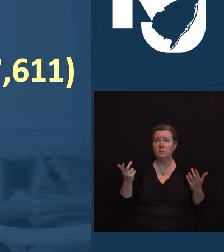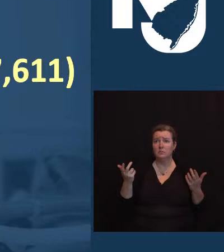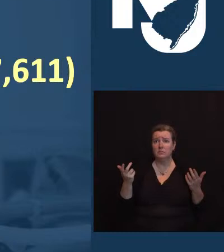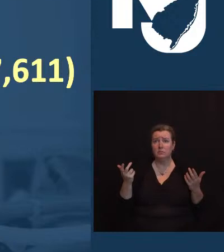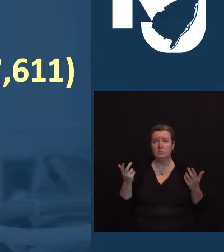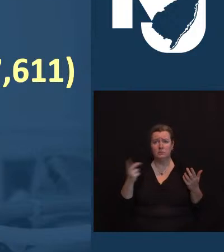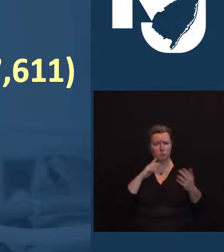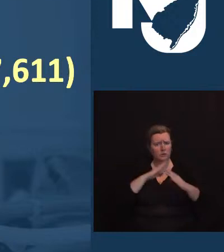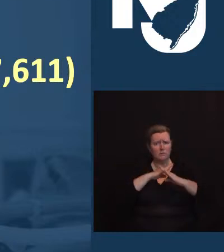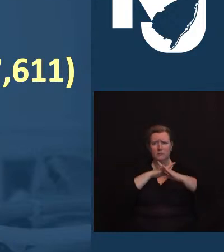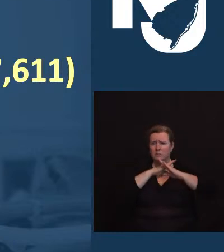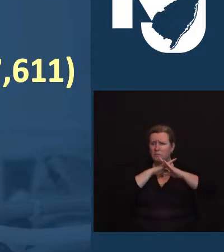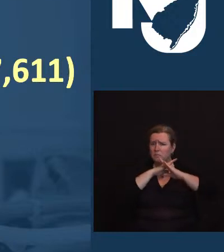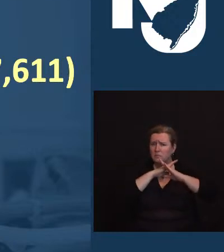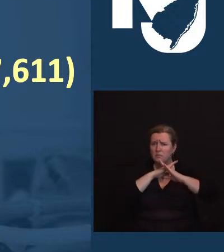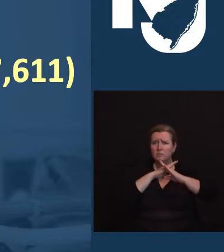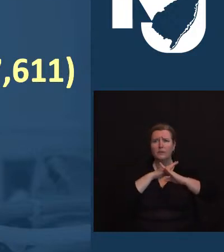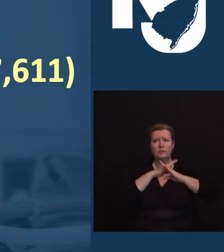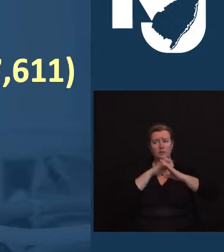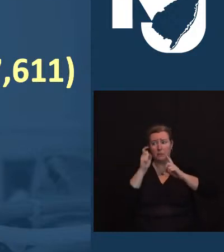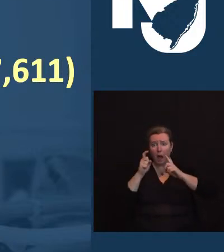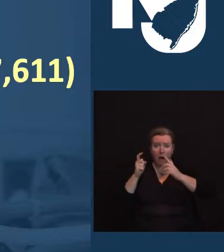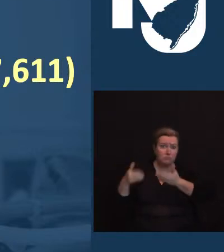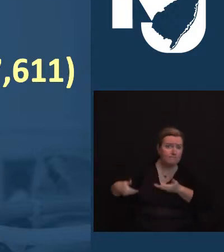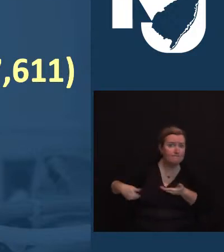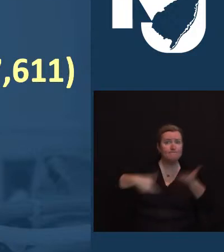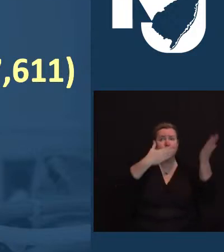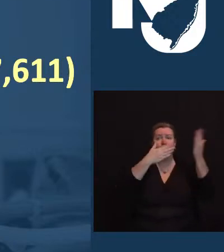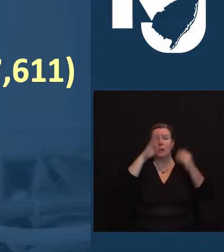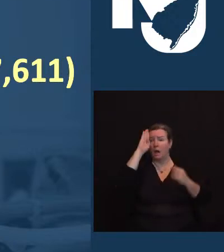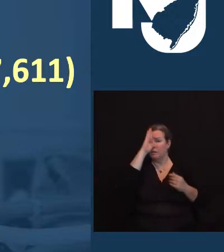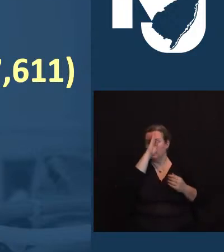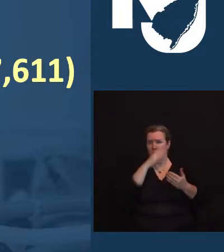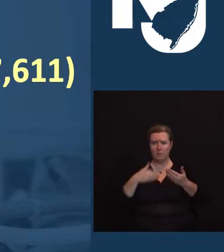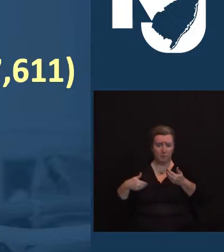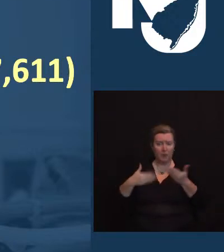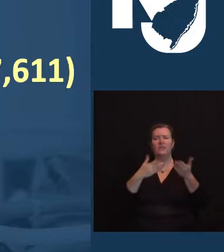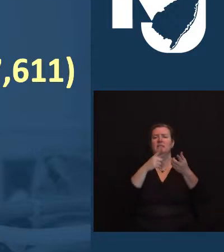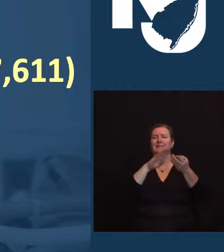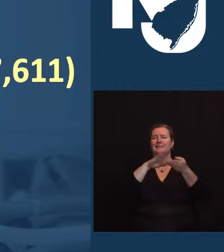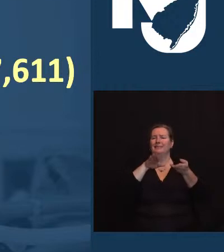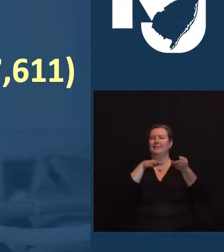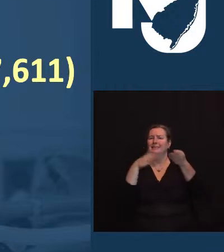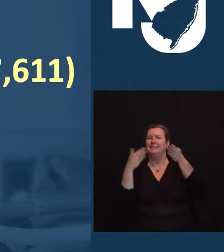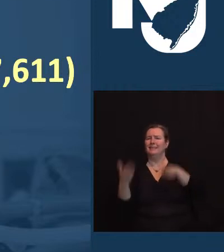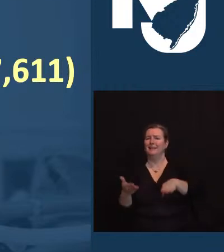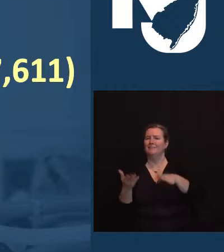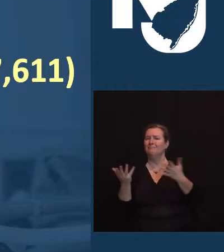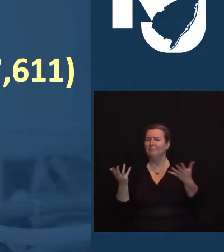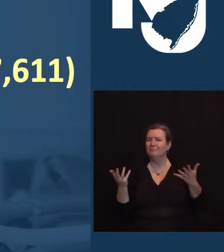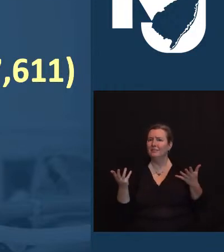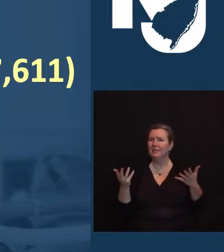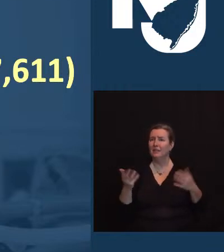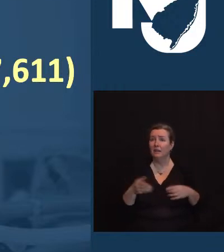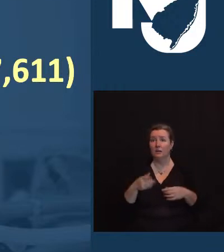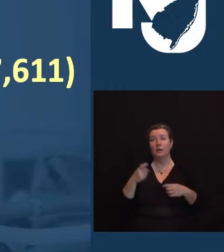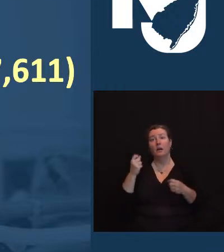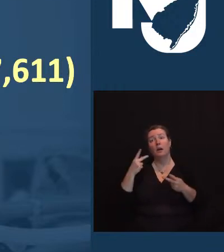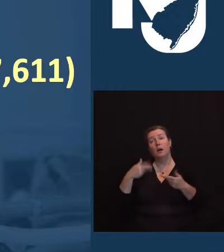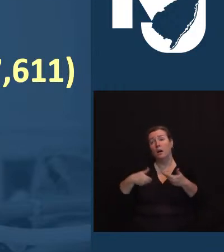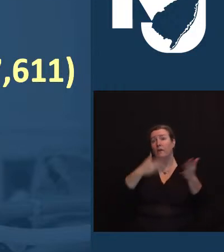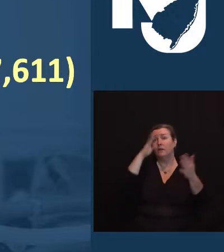COVID-related hospitalization or, please God, not death. First, on the hospitalization side, there have been a total of